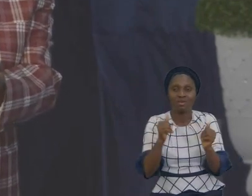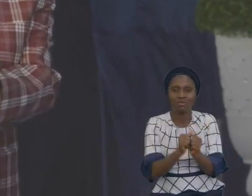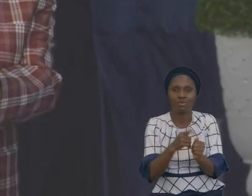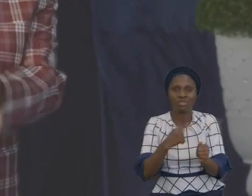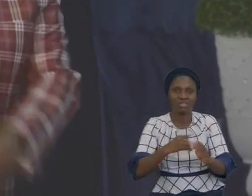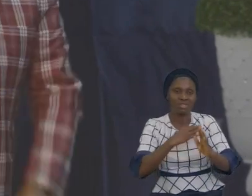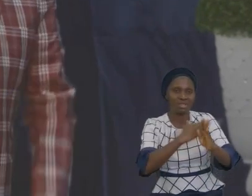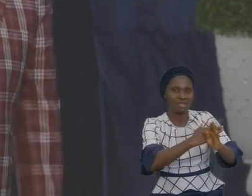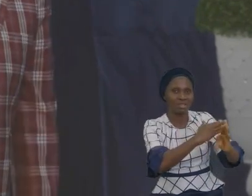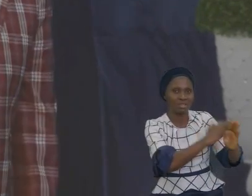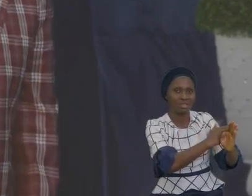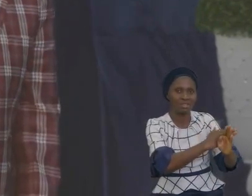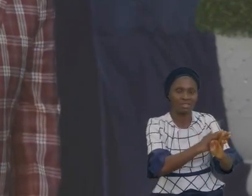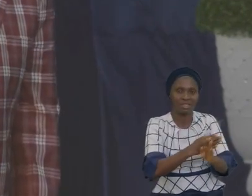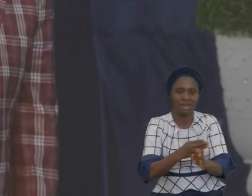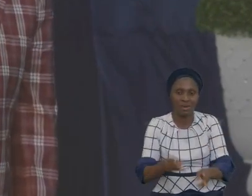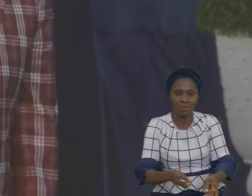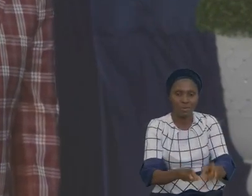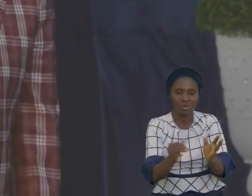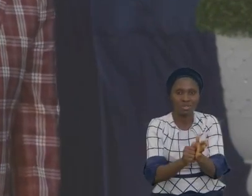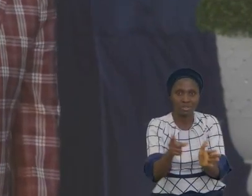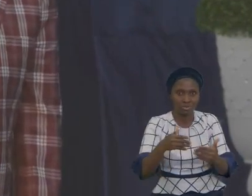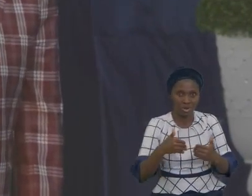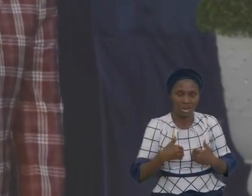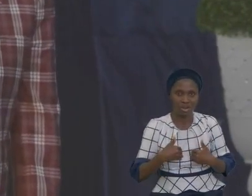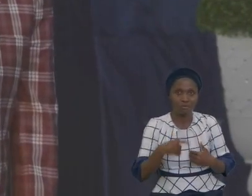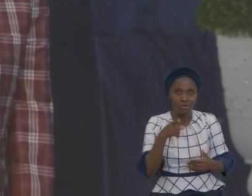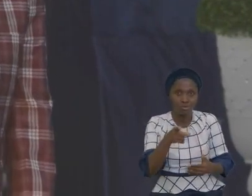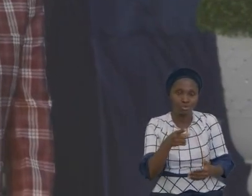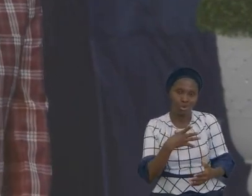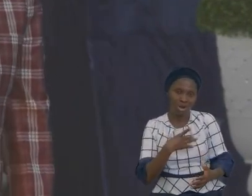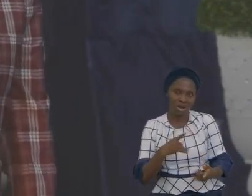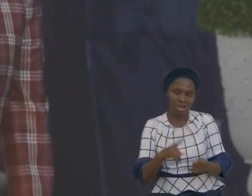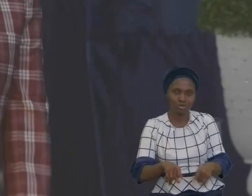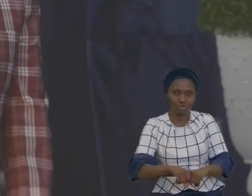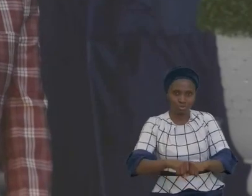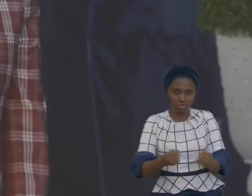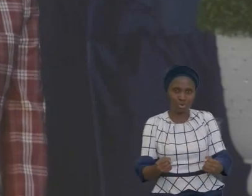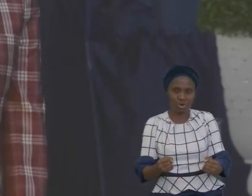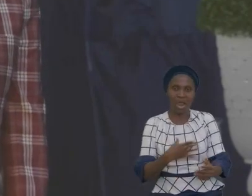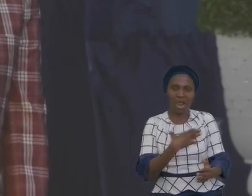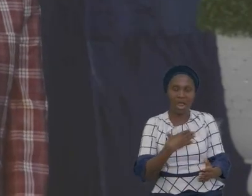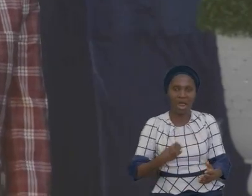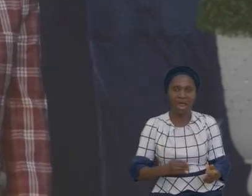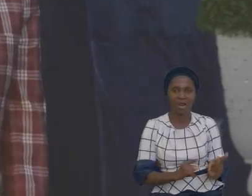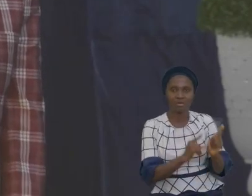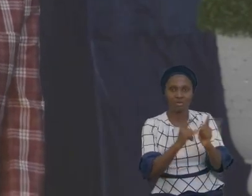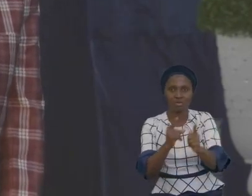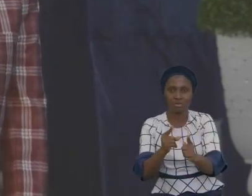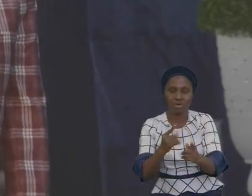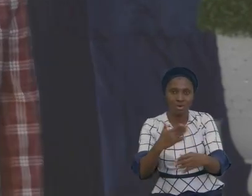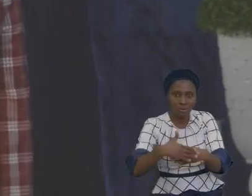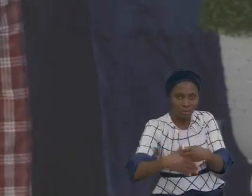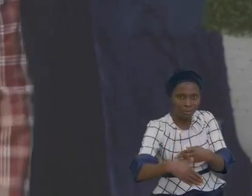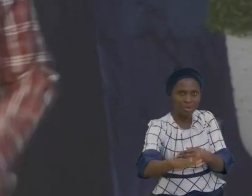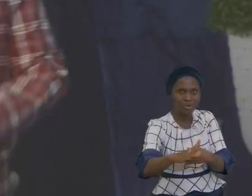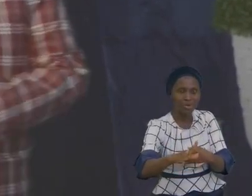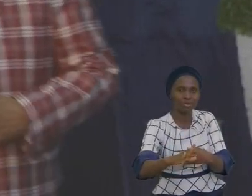and go beyond. That's coming up, going up, rising up higher.